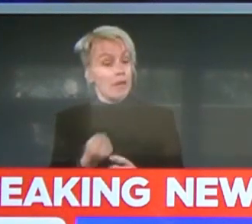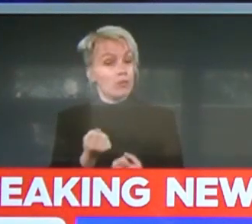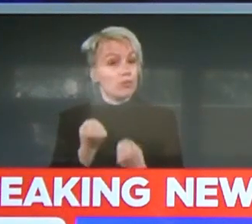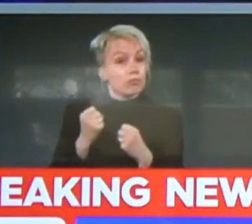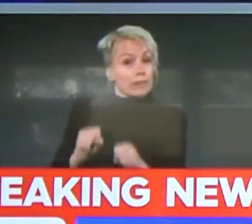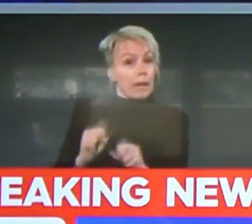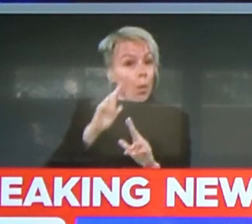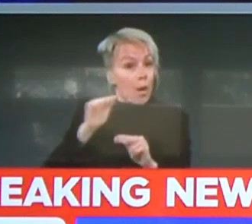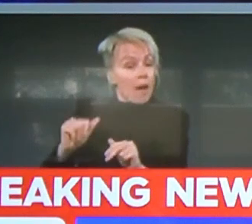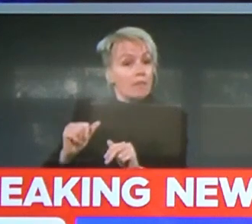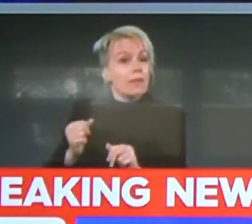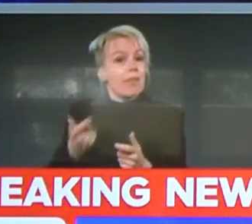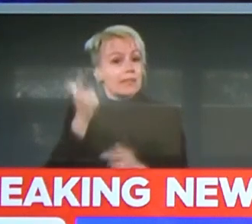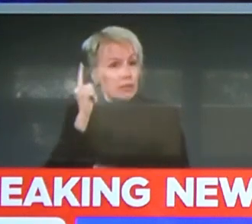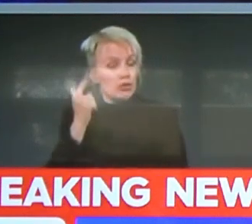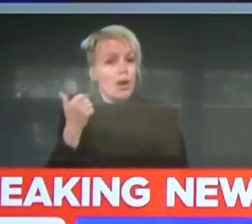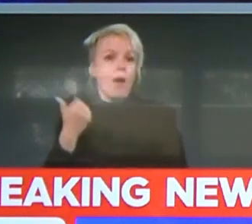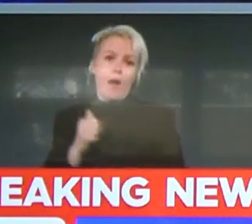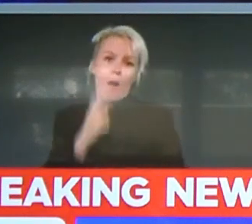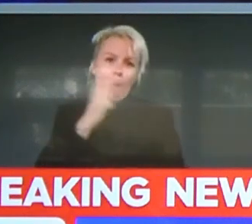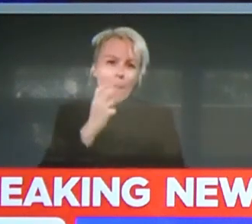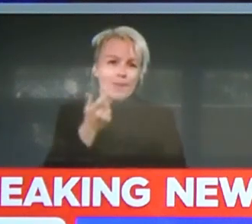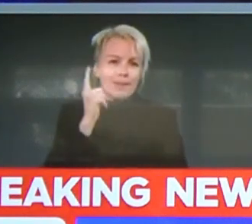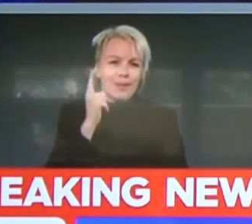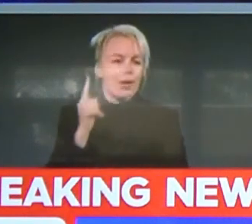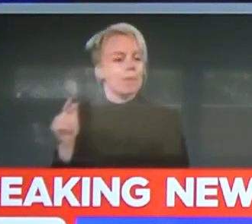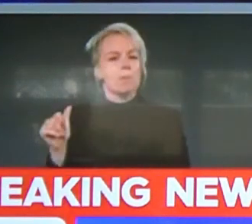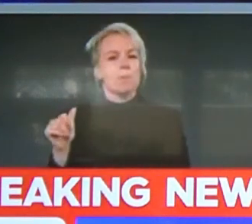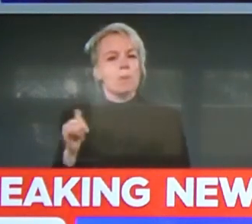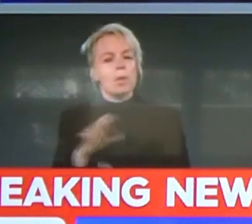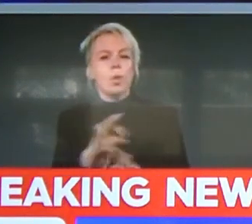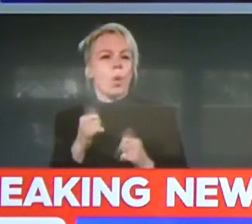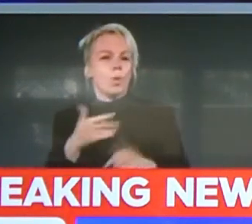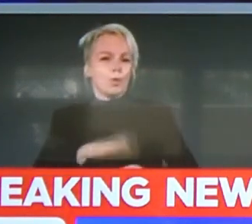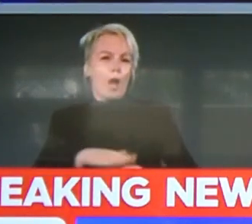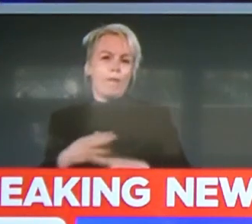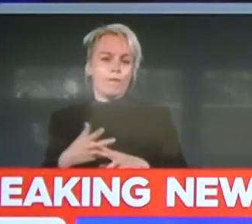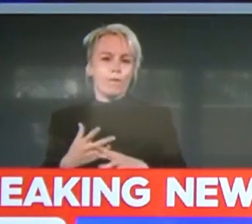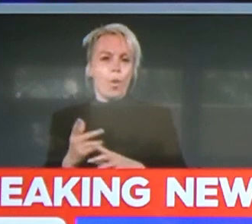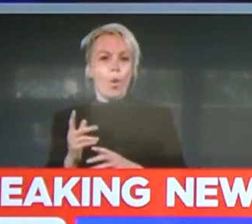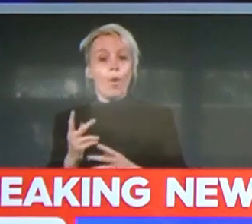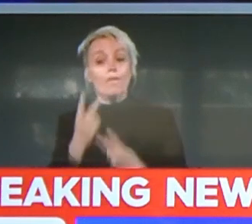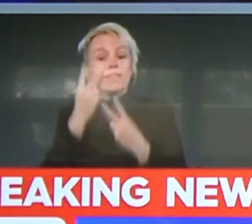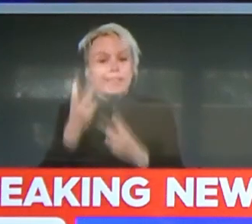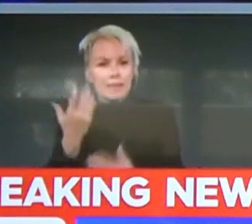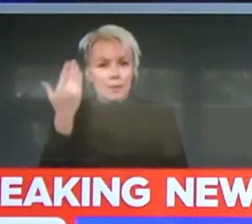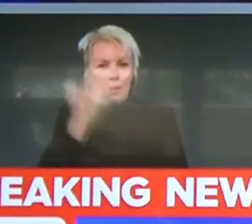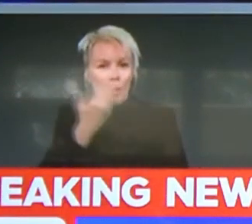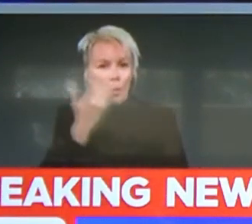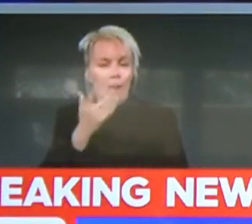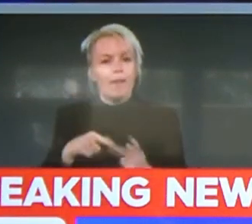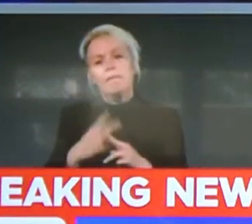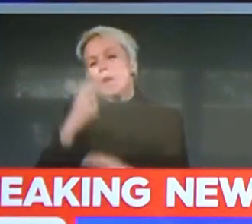because older teachers with chronic disease shouldn't be in schools, and that's part of the discussion the Prime Minister is going to